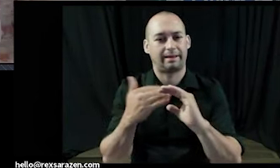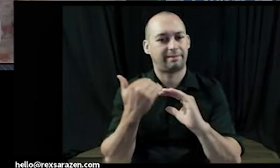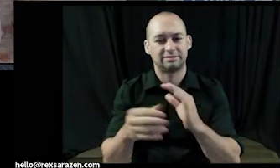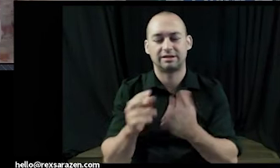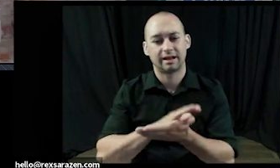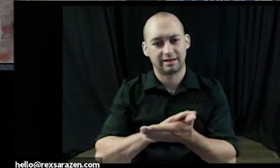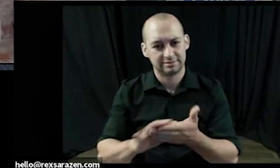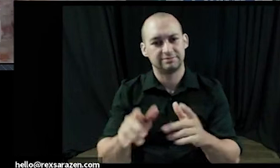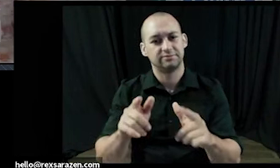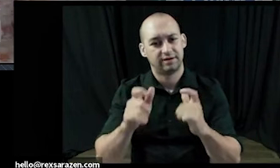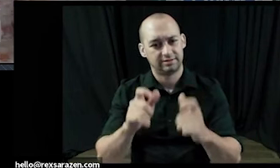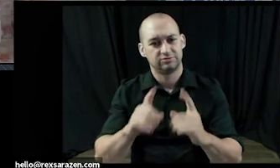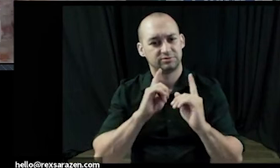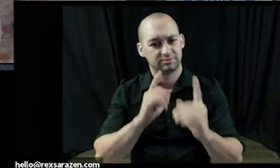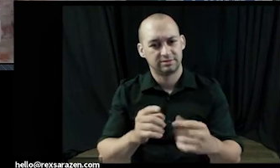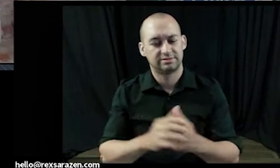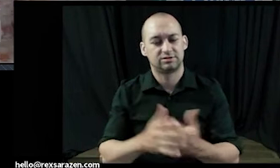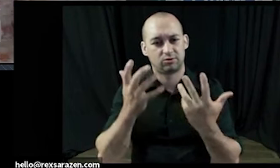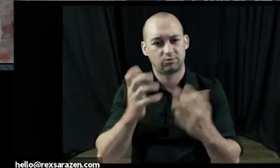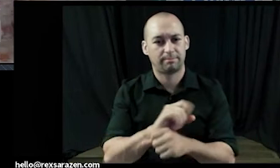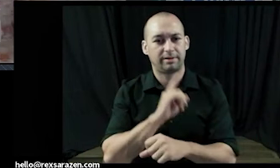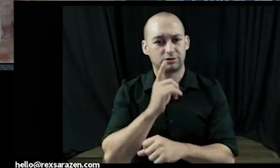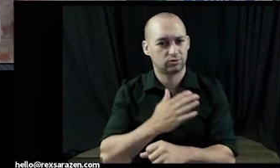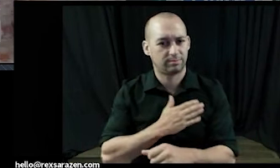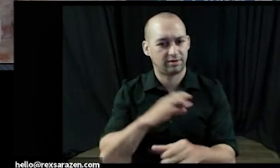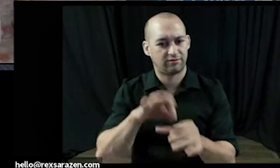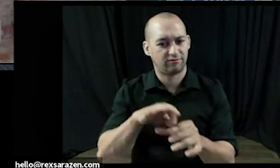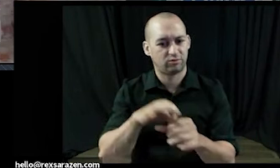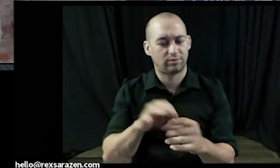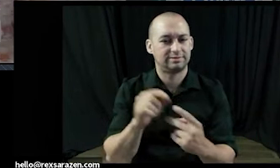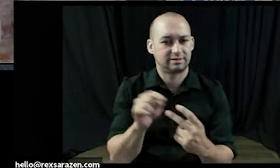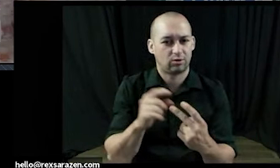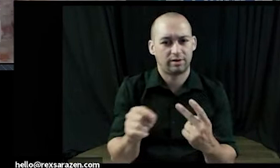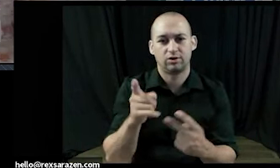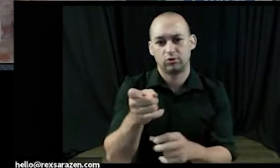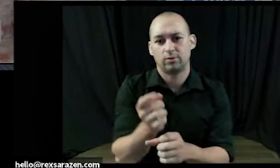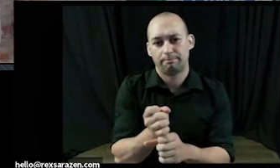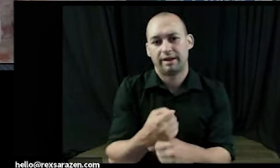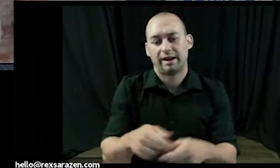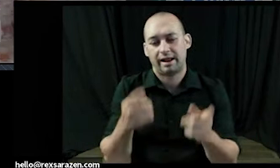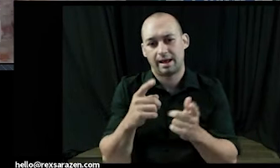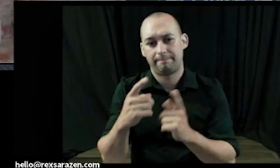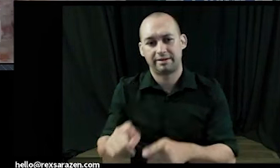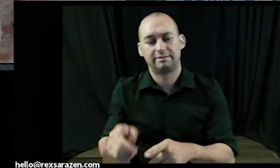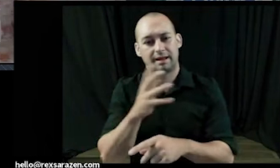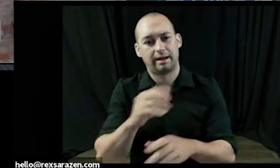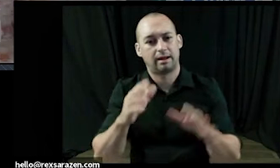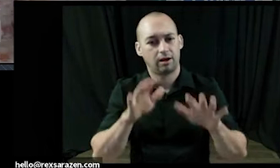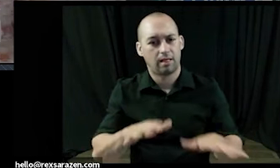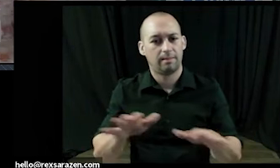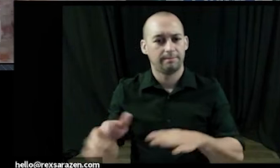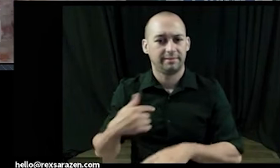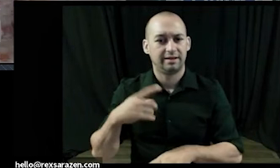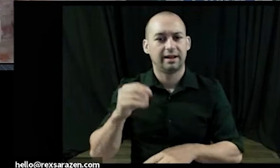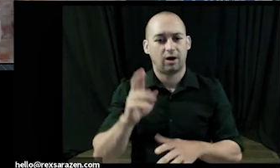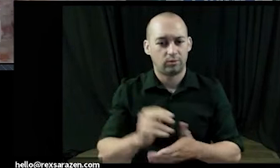really, really want to make sure my vote is counted and you make it happen and calm me down. So this